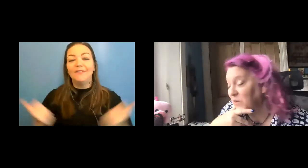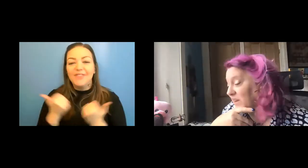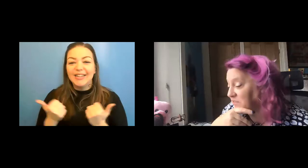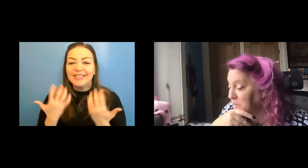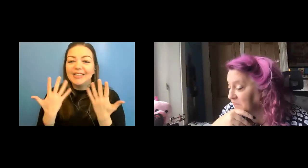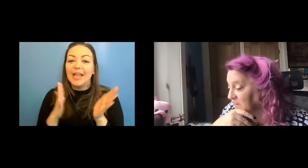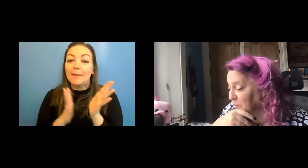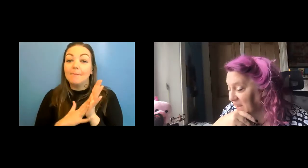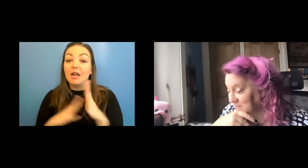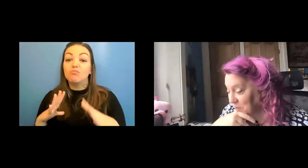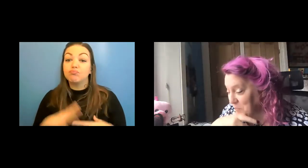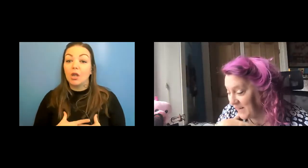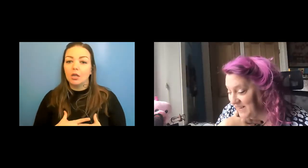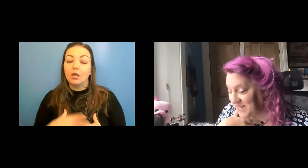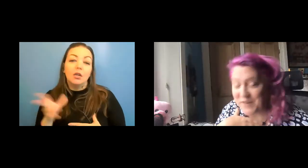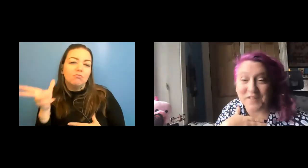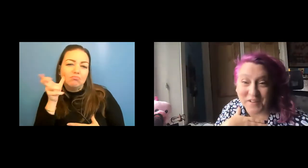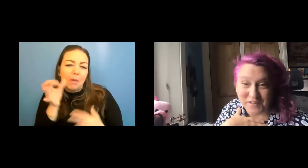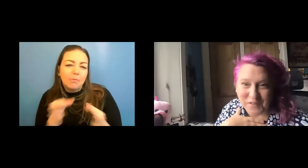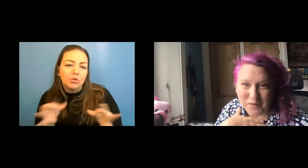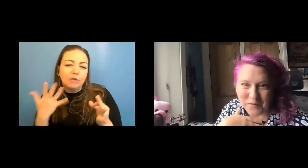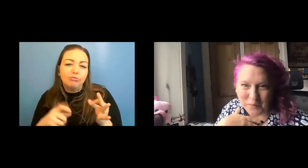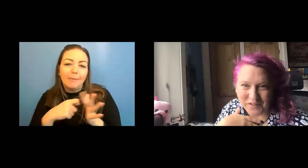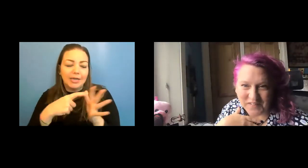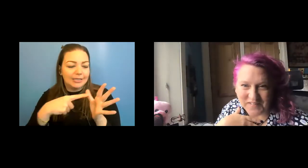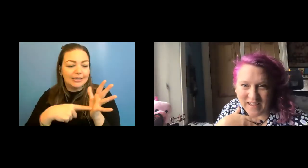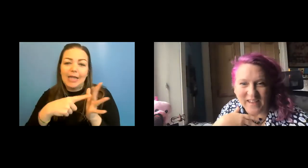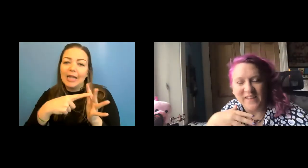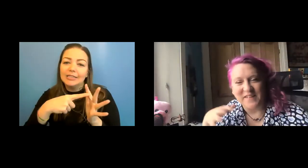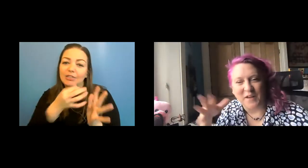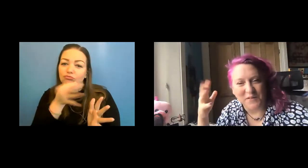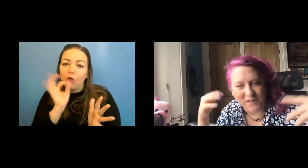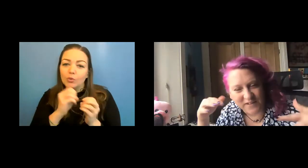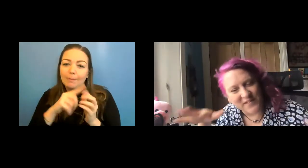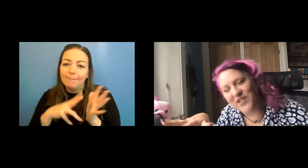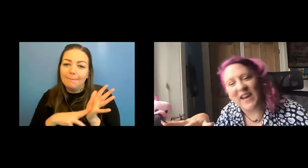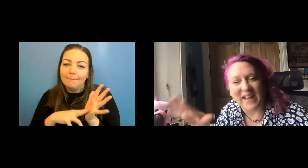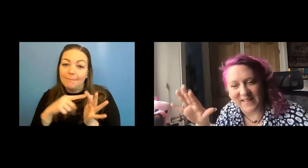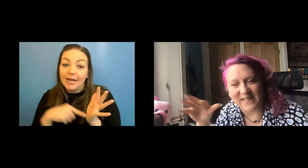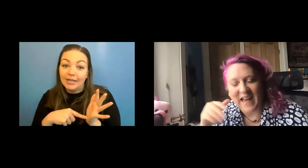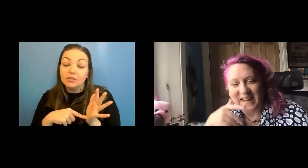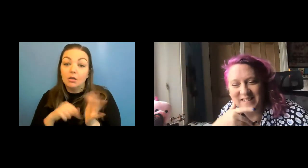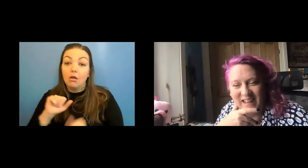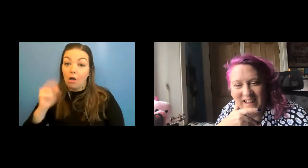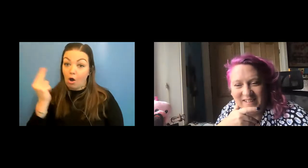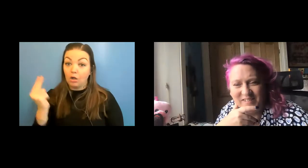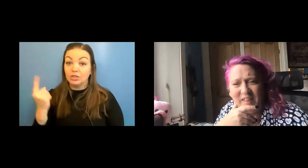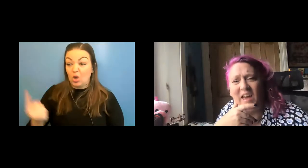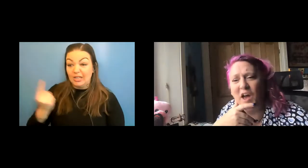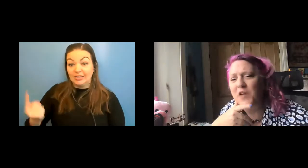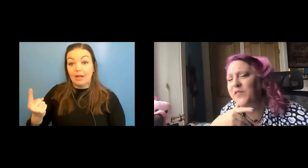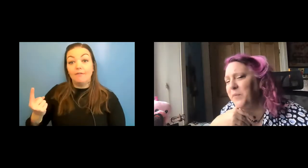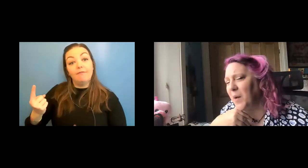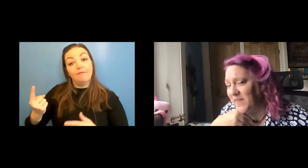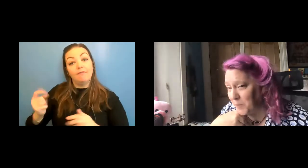During that, you'll hear some music from Katie Rose Bennett, who's an artist that we've supported this year. So you can just chillax and listen to